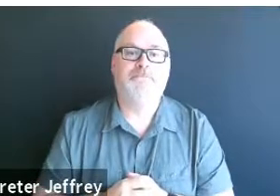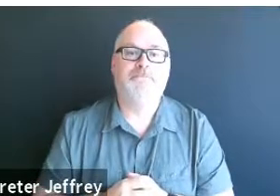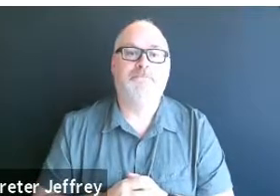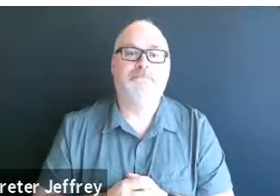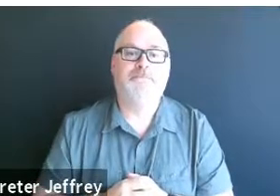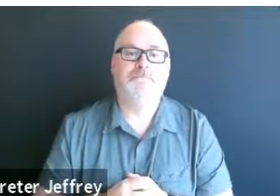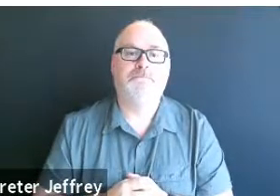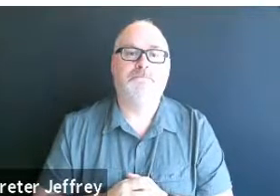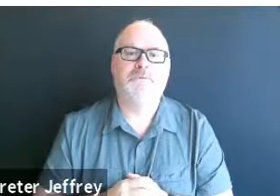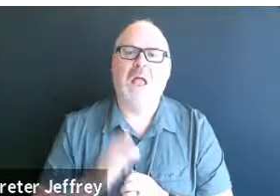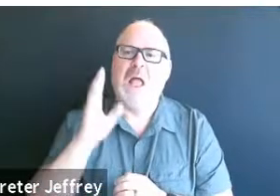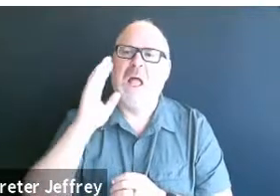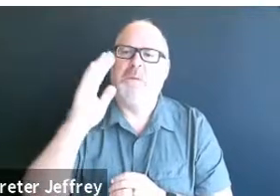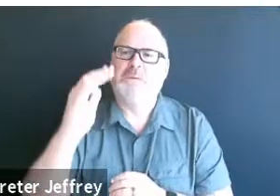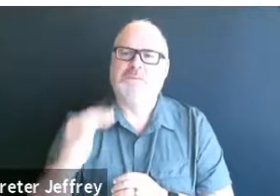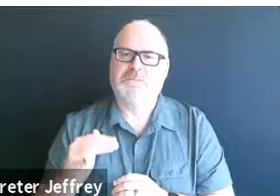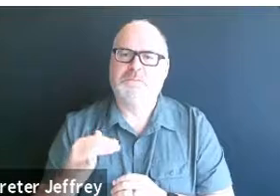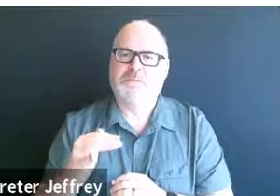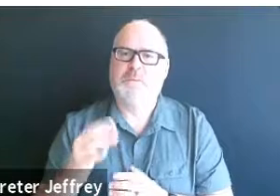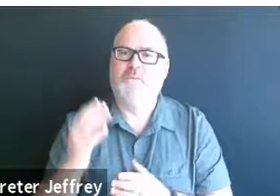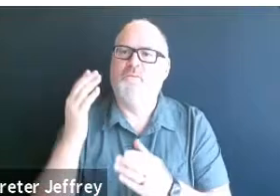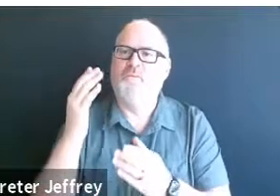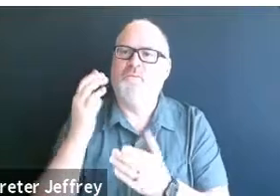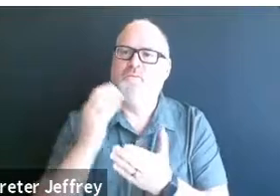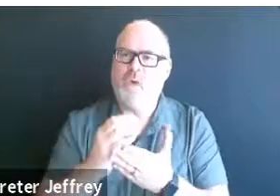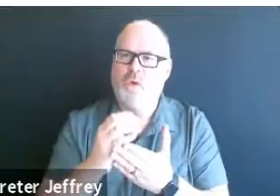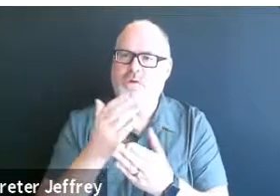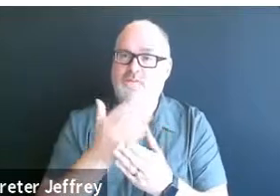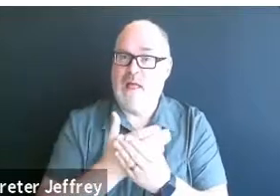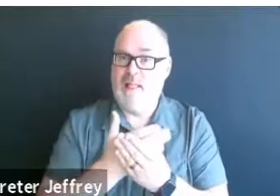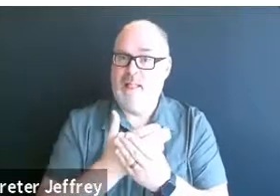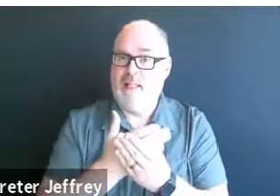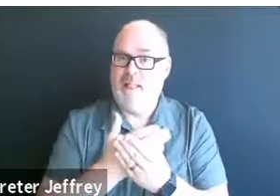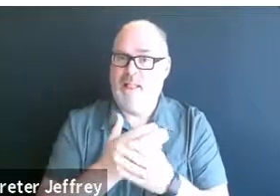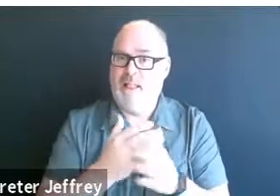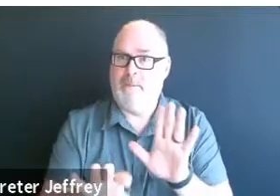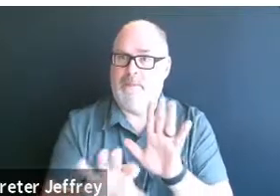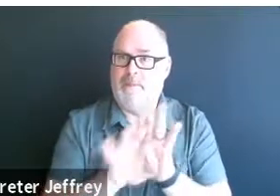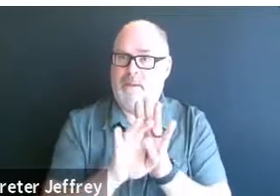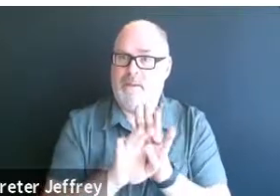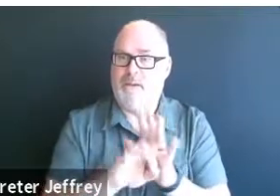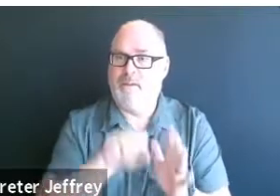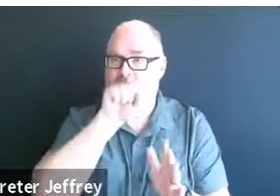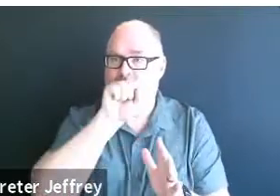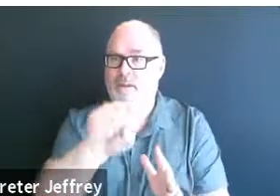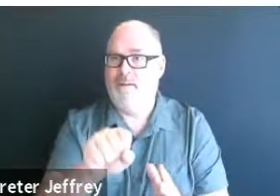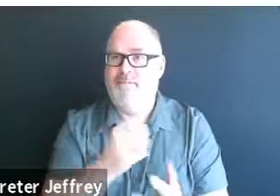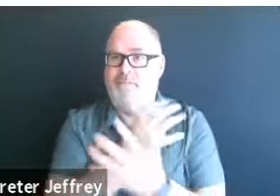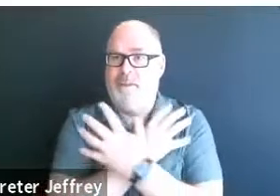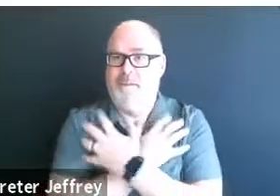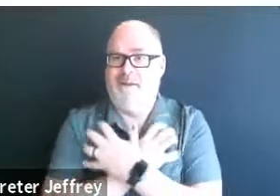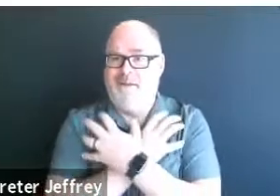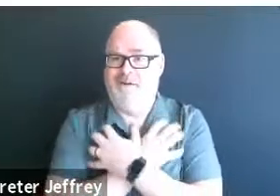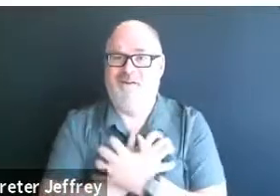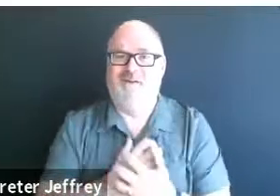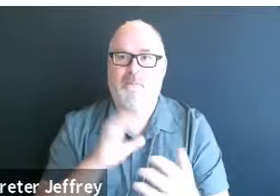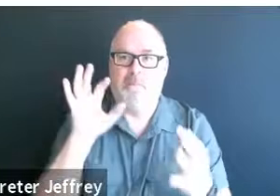And then I'm going to go down here into my photos. I love the UNC bear.